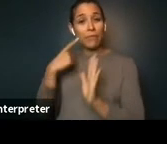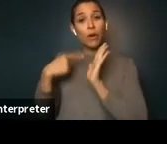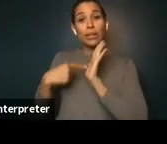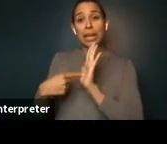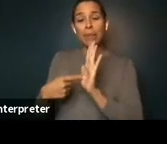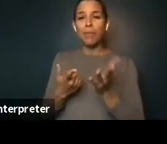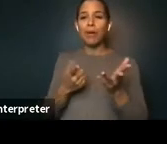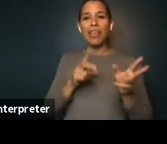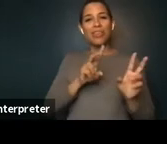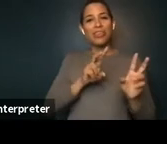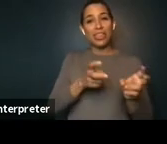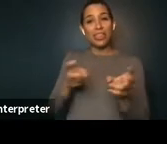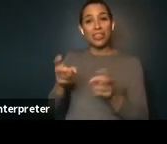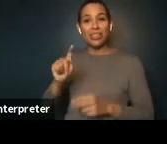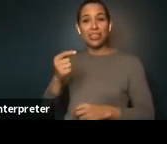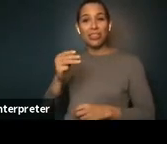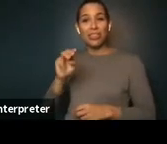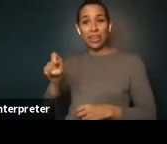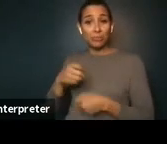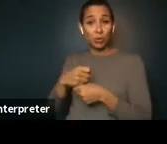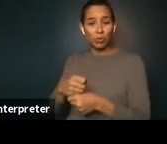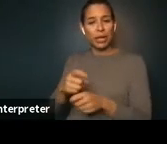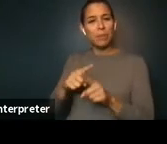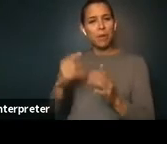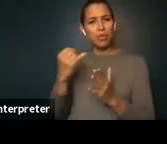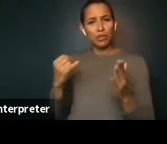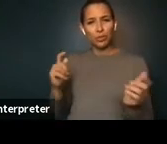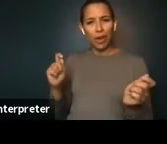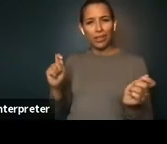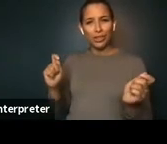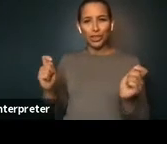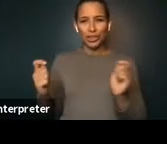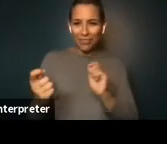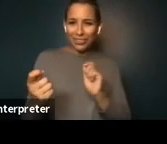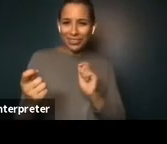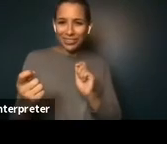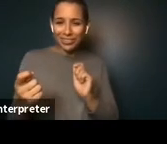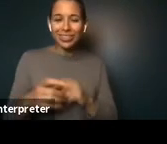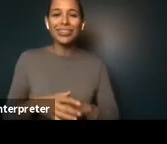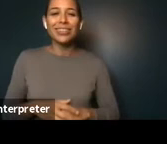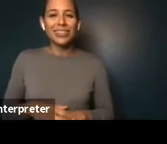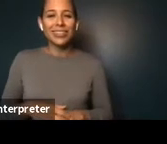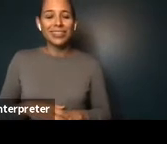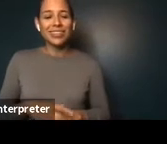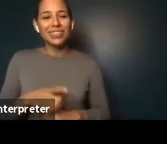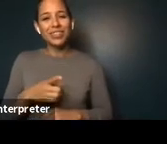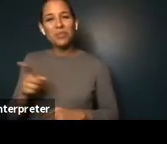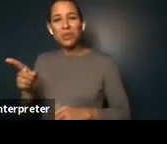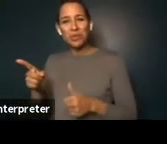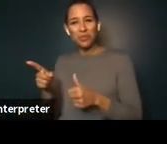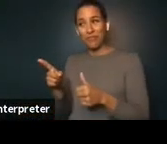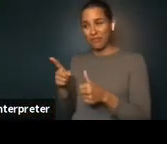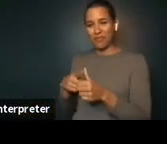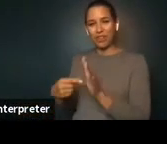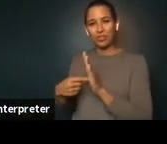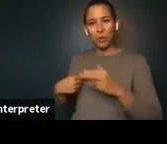for whatever, I think I wouldn't say for whatever reason for, because of the moment that we're in now, when I, when you first showed me these slides of, of